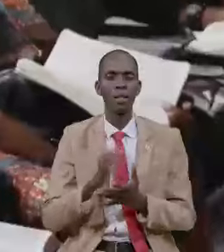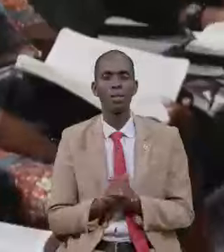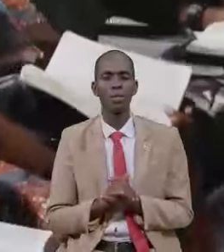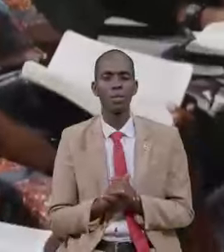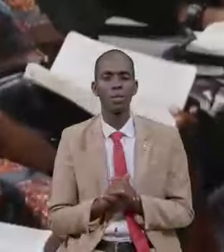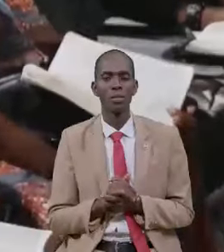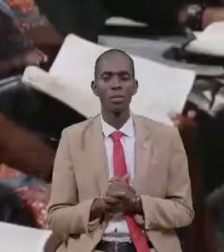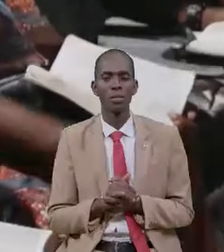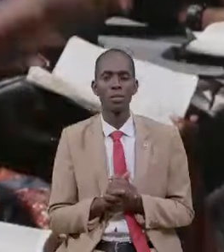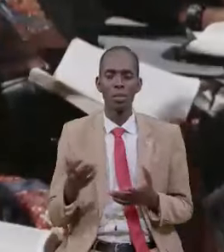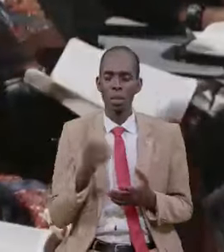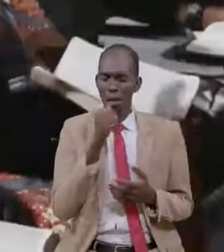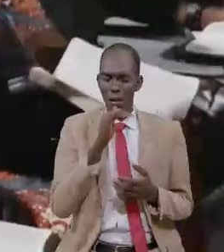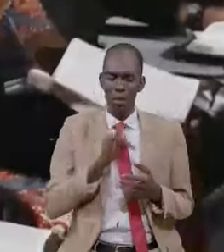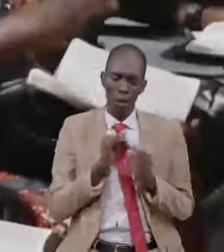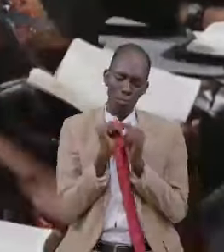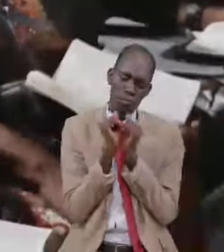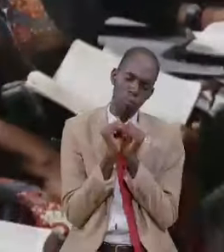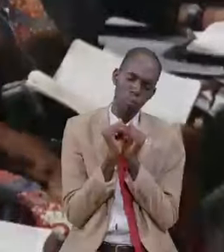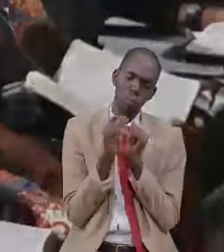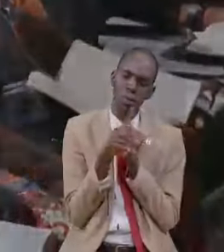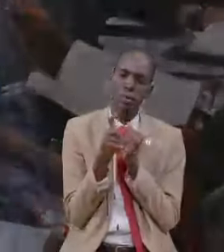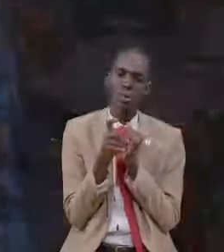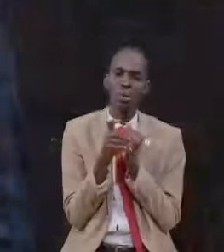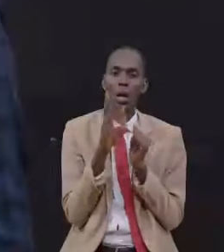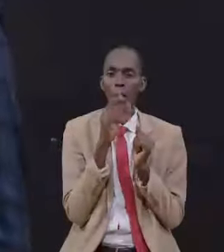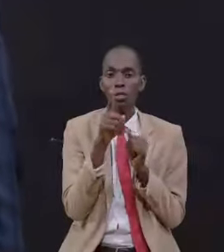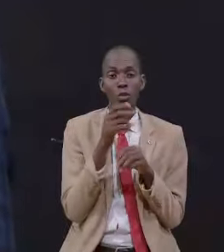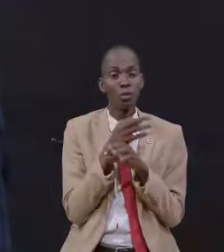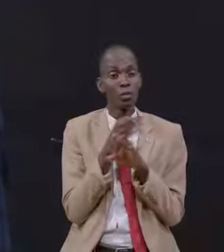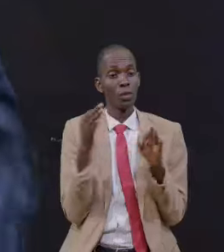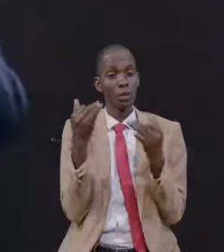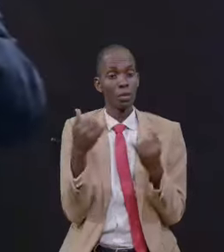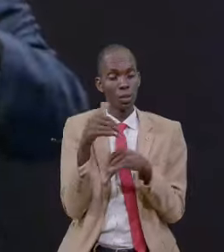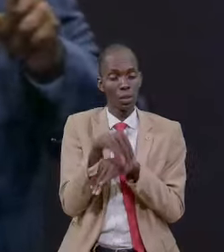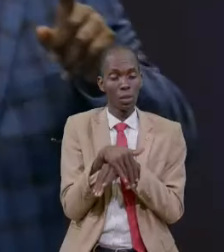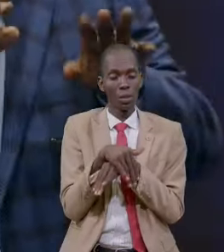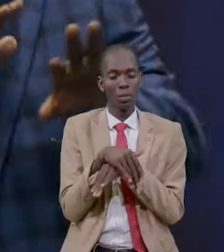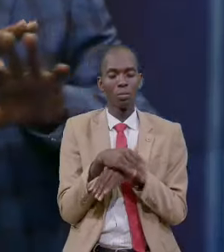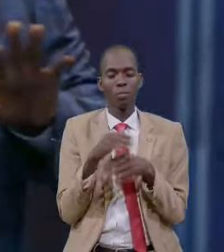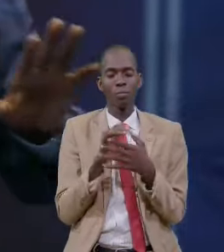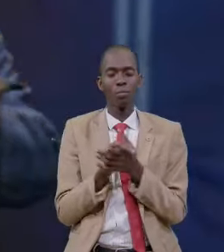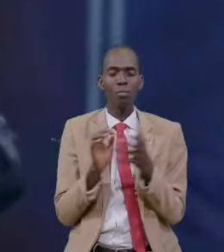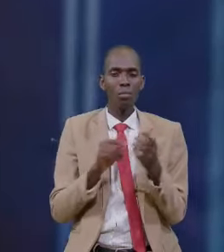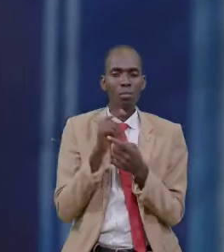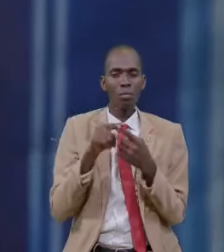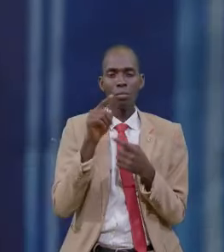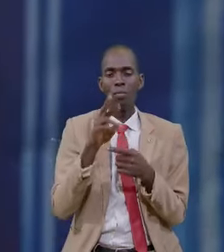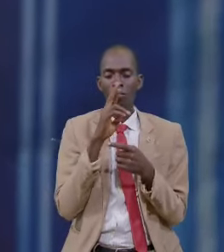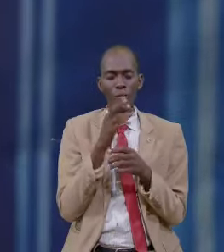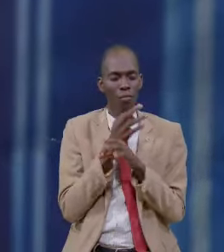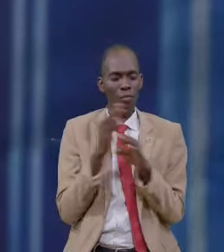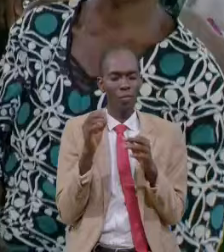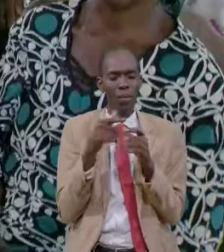Am I free tonight? Are you free tonight? When you are free, your chains are